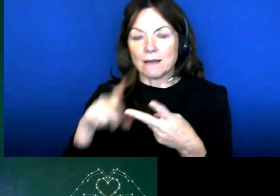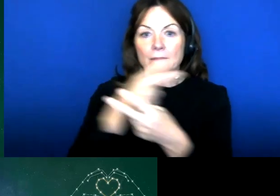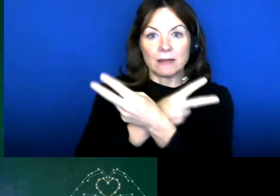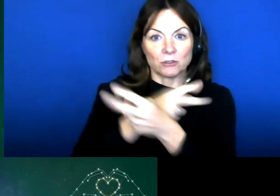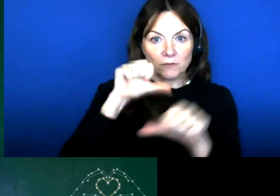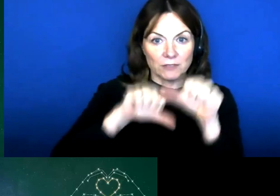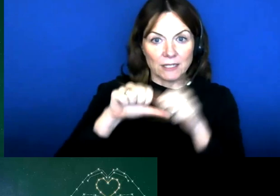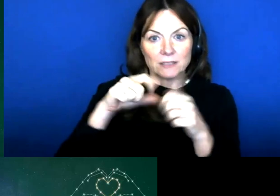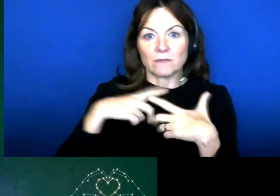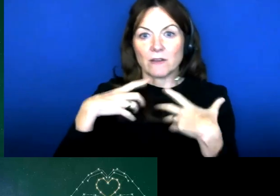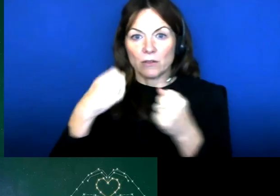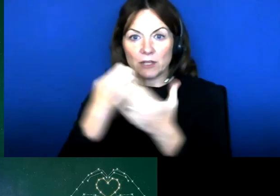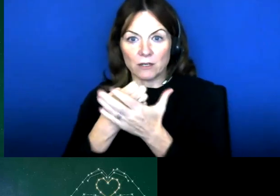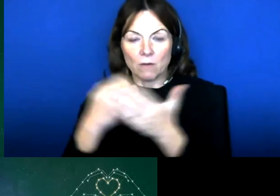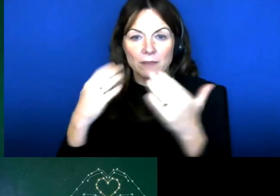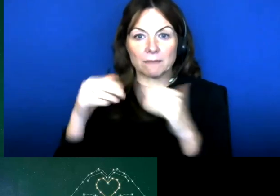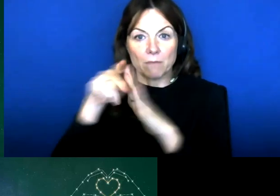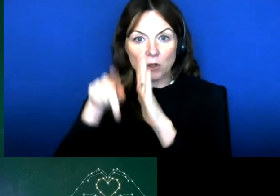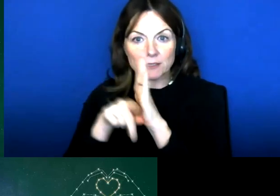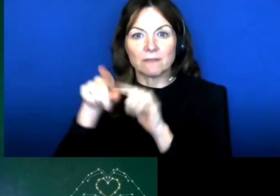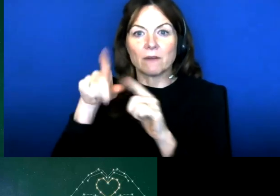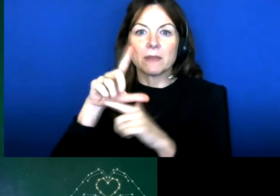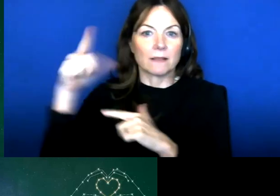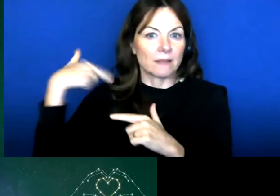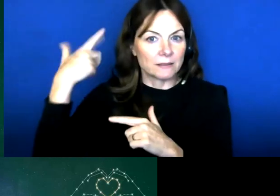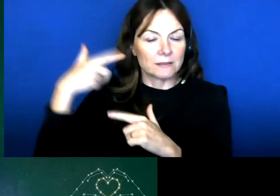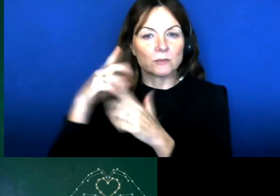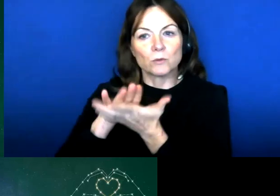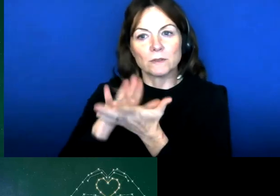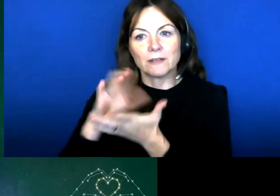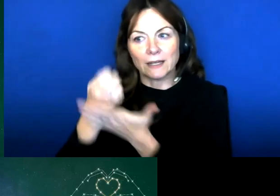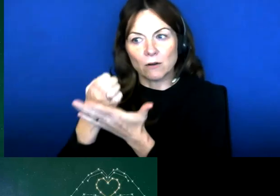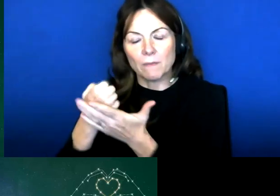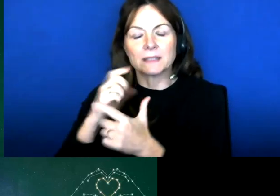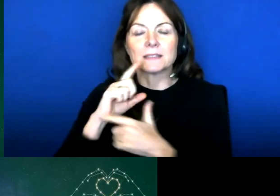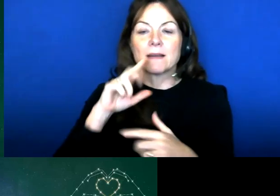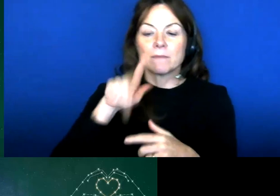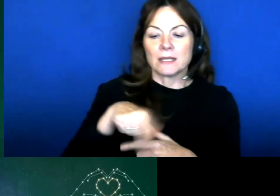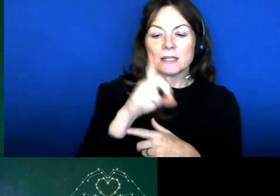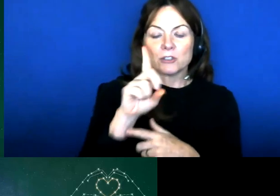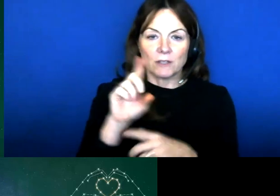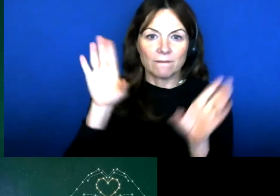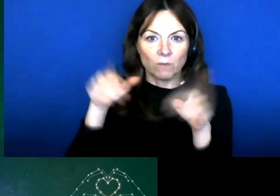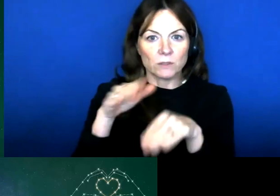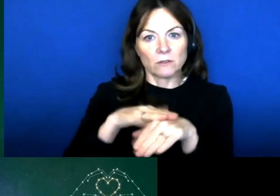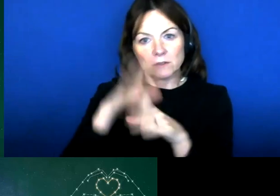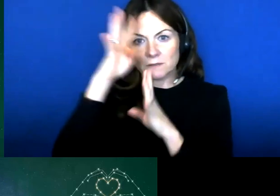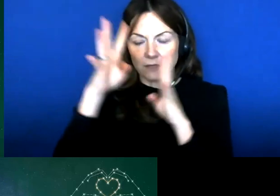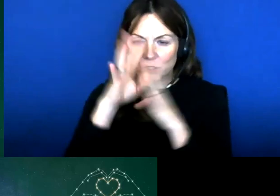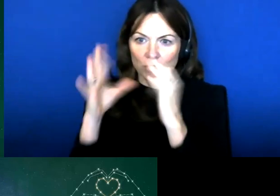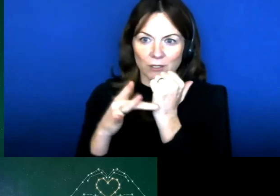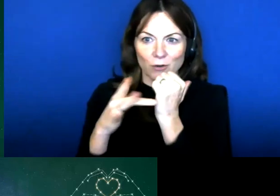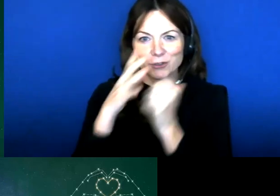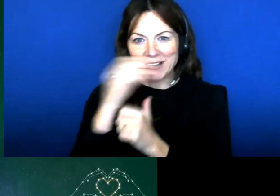Economics and Policy from the London School of Economics in the UK, and a PhD focused on innovation, technology and